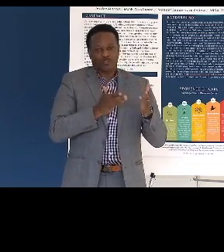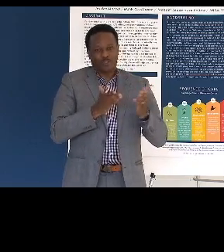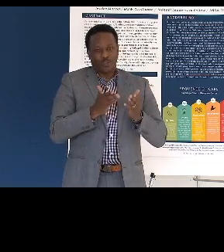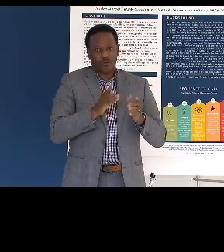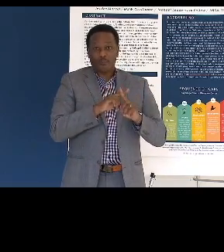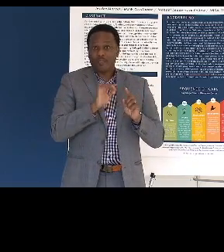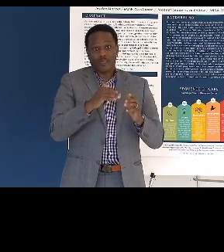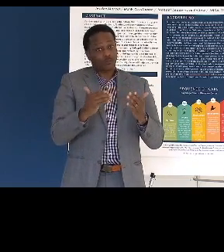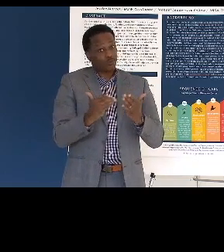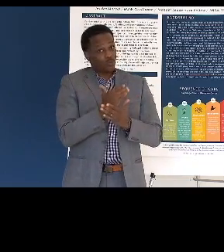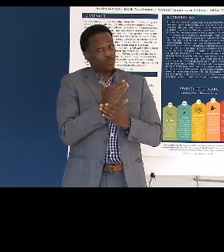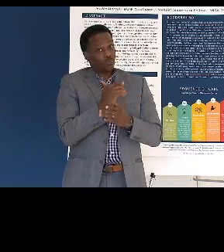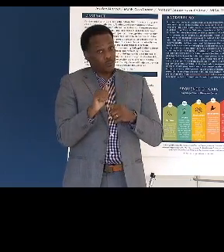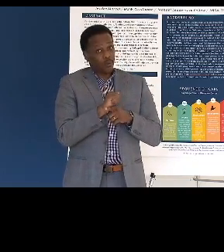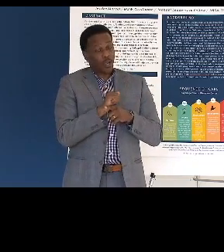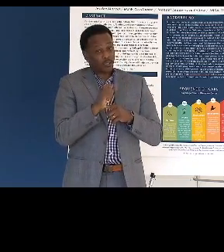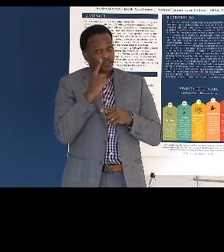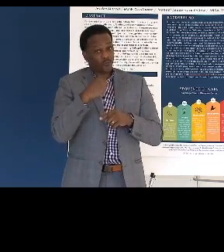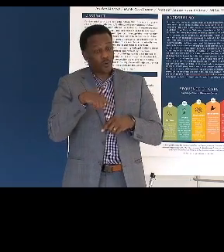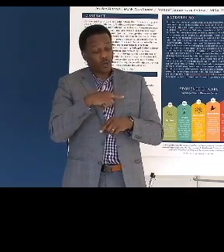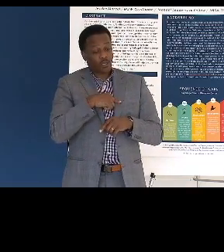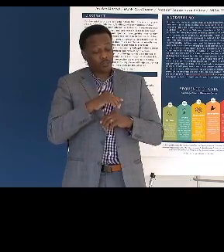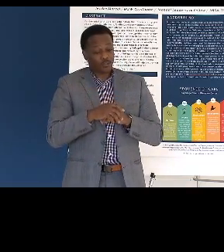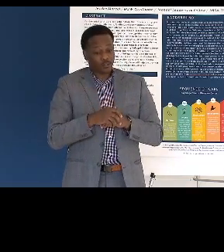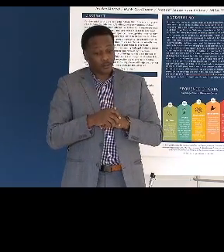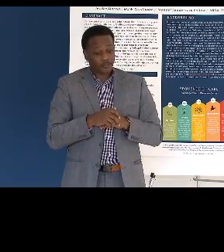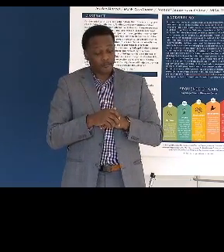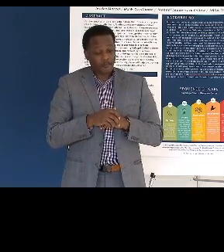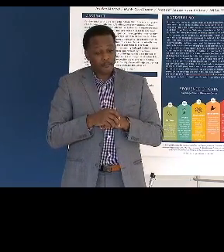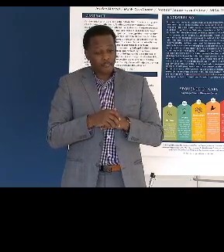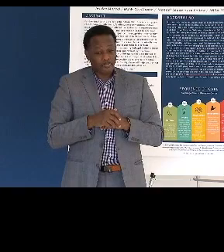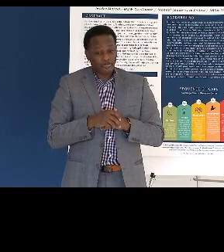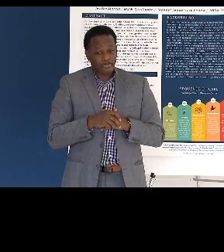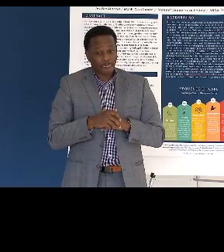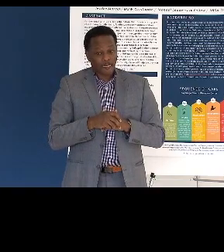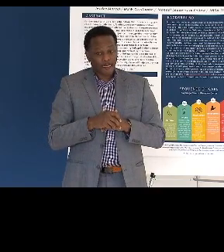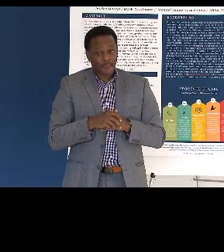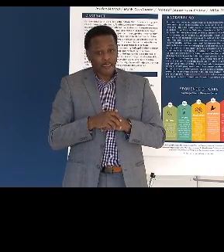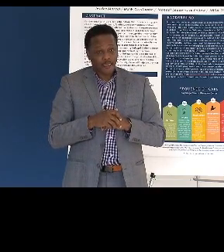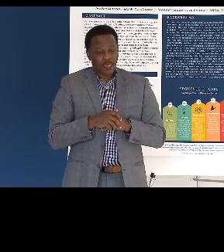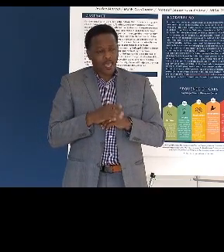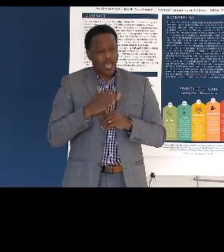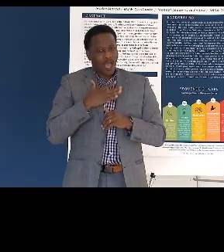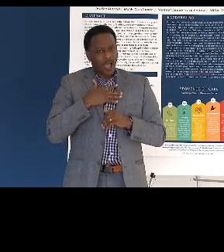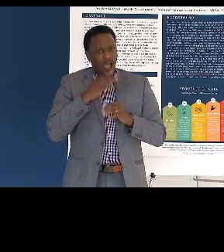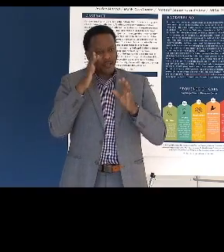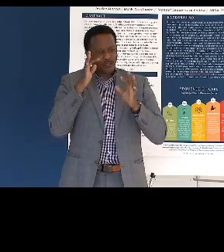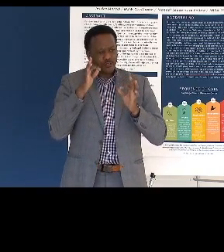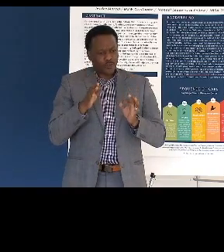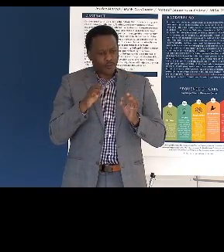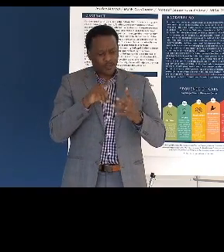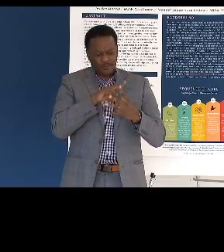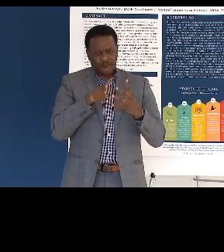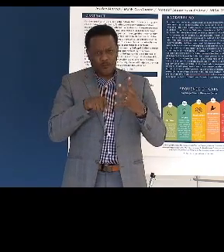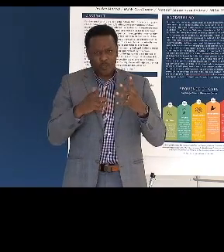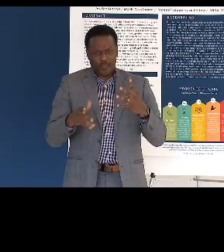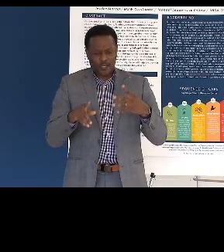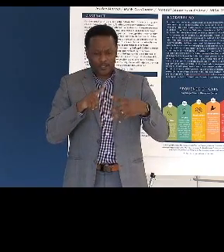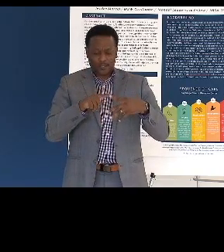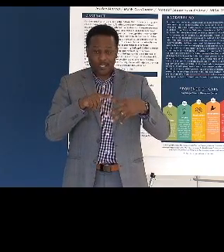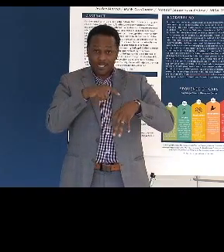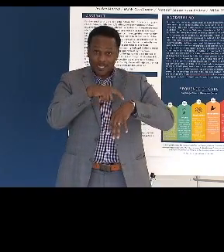practice. The four that I've really kind of determined have to do with time,